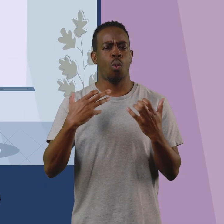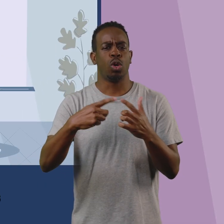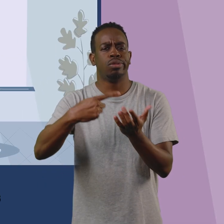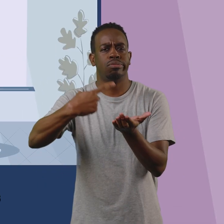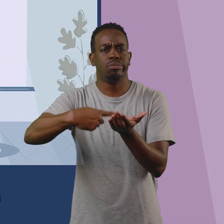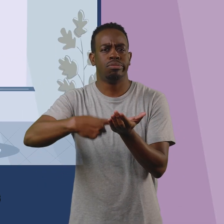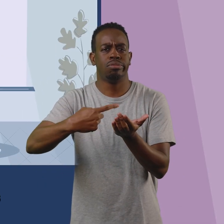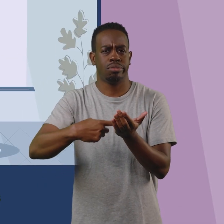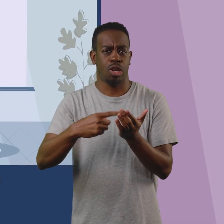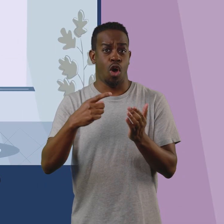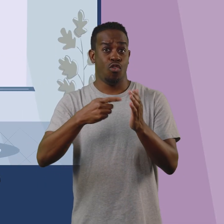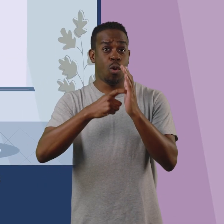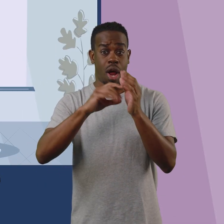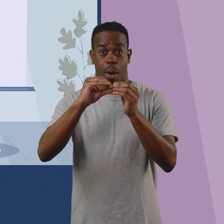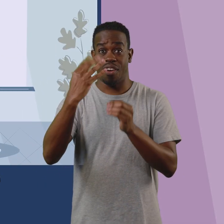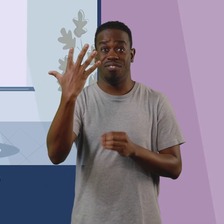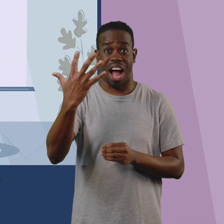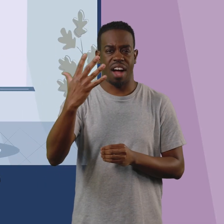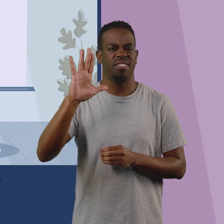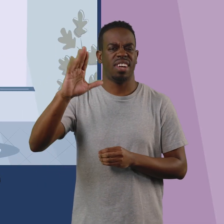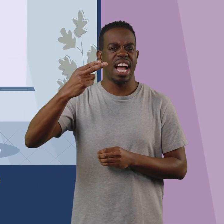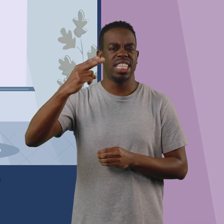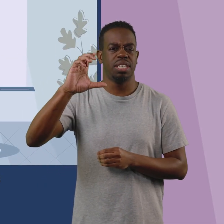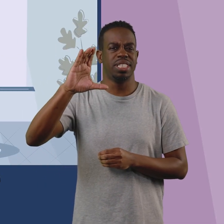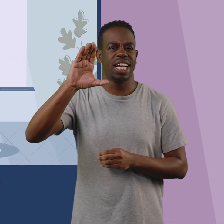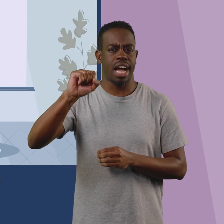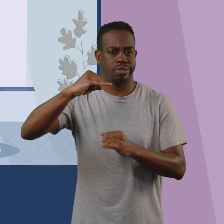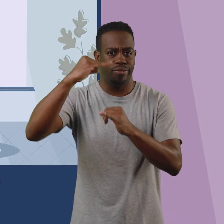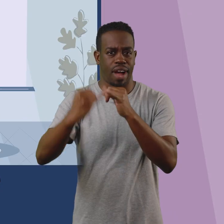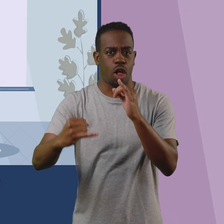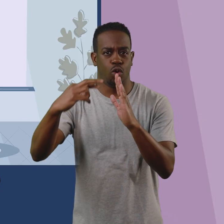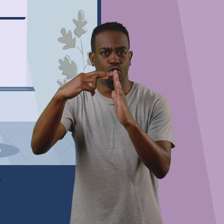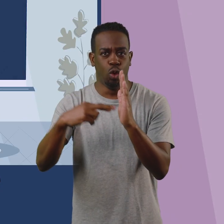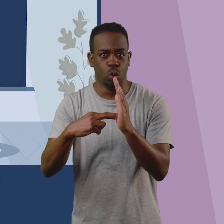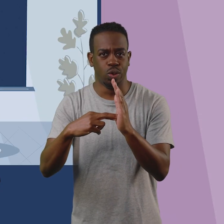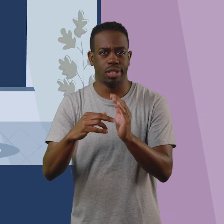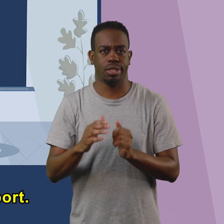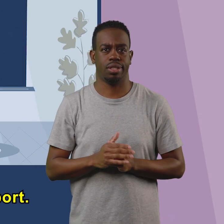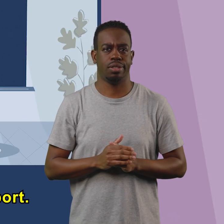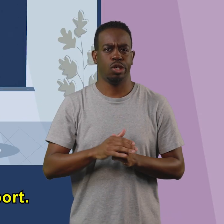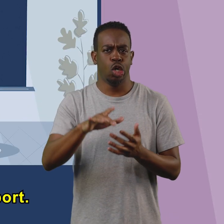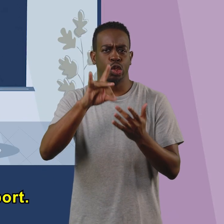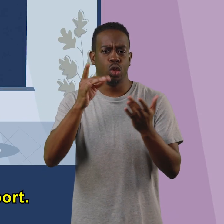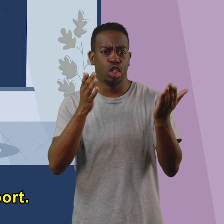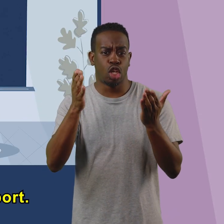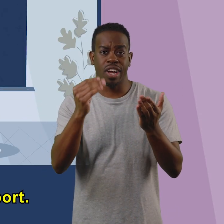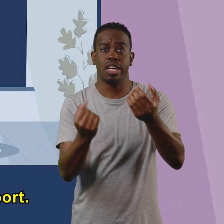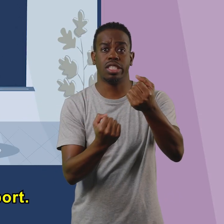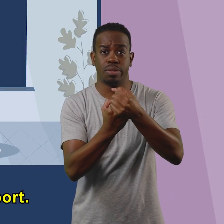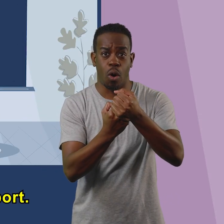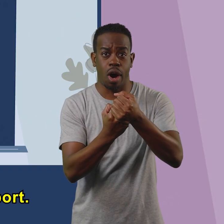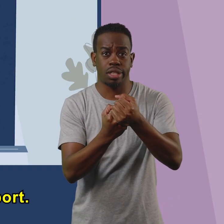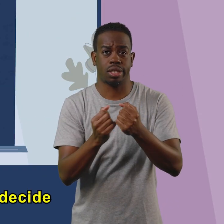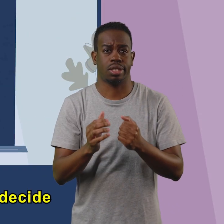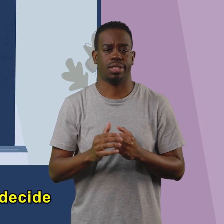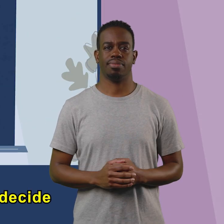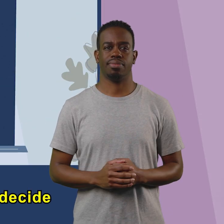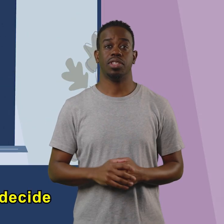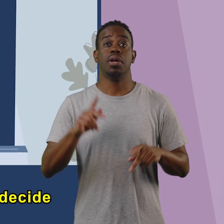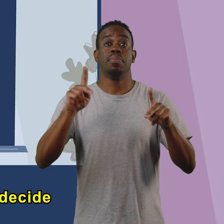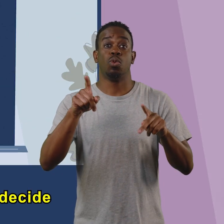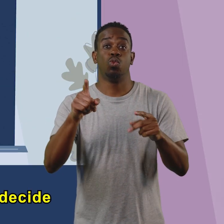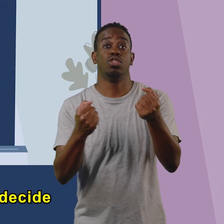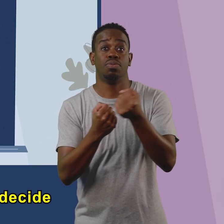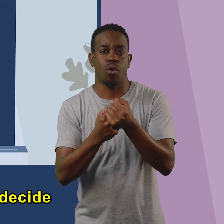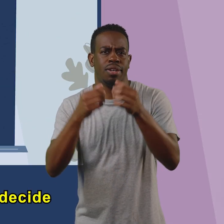Today, I'd like to discuss requirement number 5 of the HCBS Final Rule, choosing services and support. The people